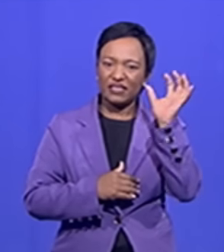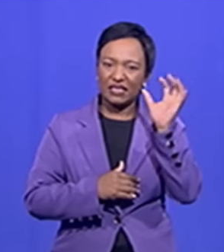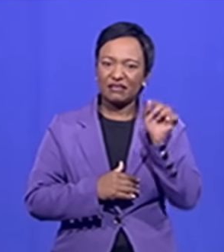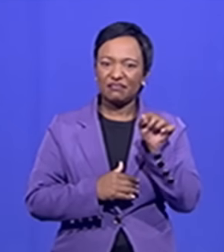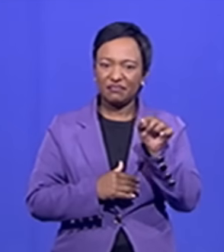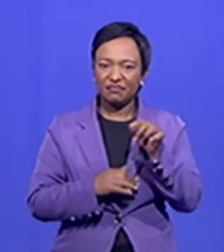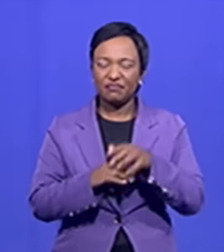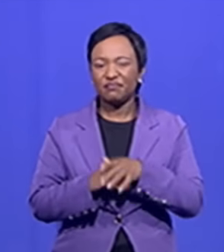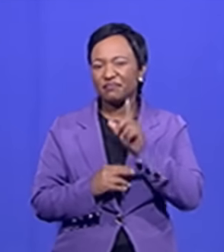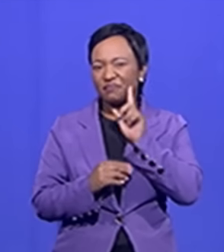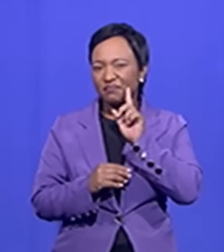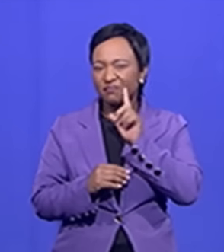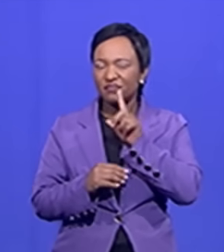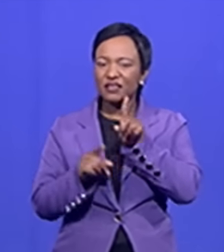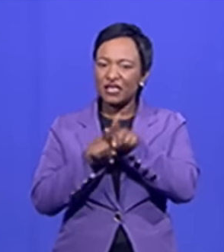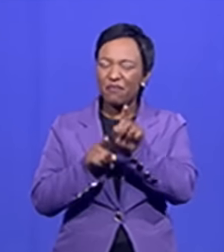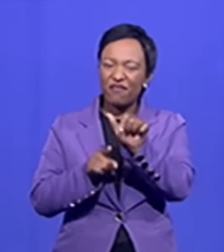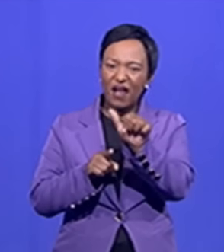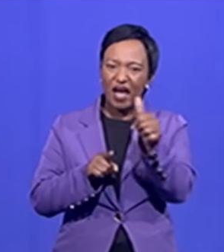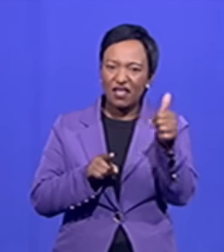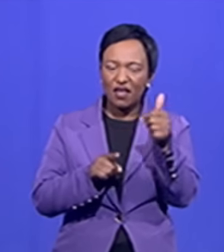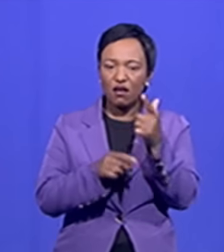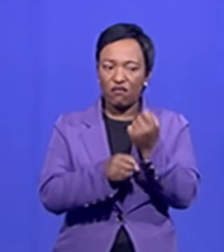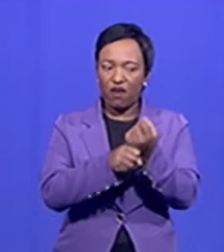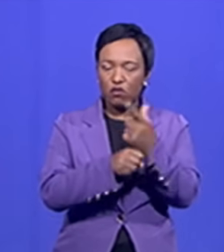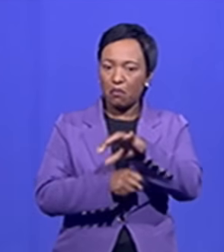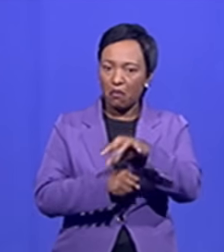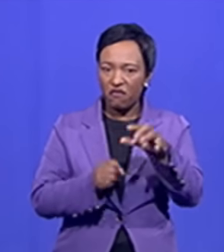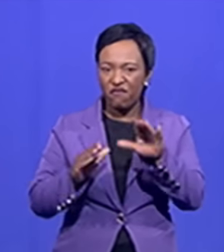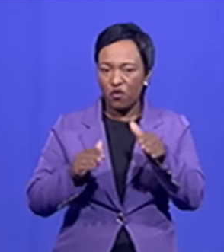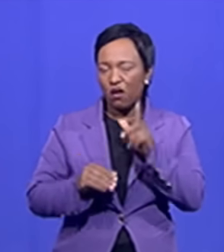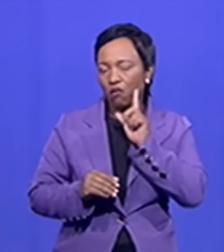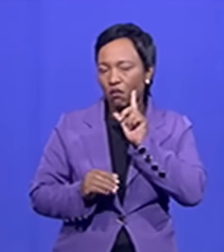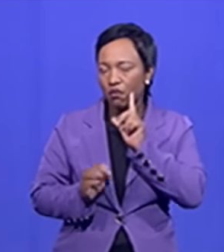State. Re lekola taba ena le tse ding tse amanang le yona province ya Gauteng.